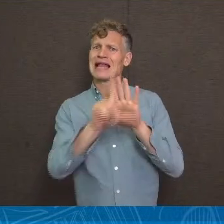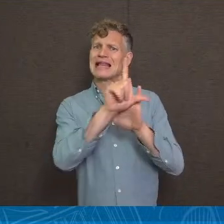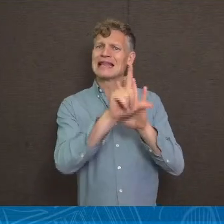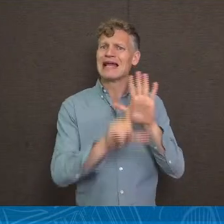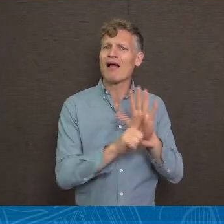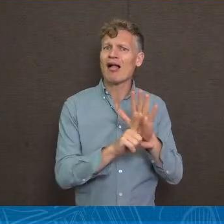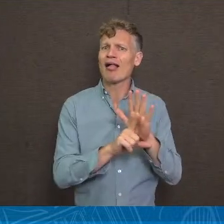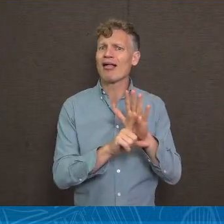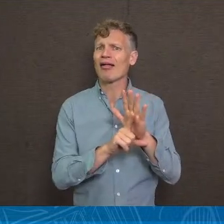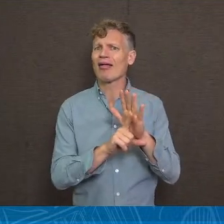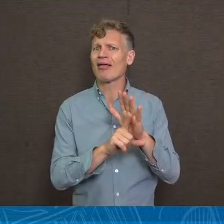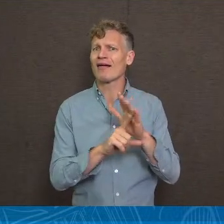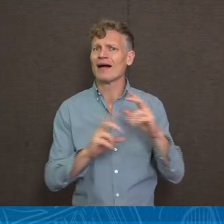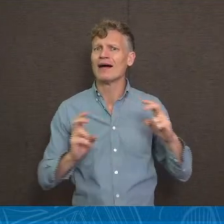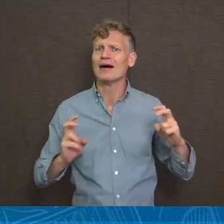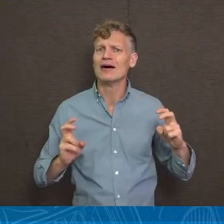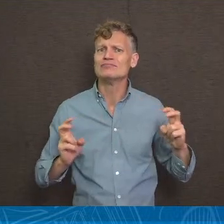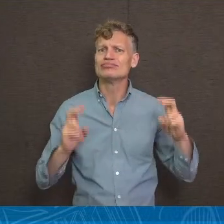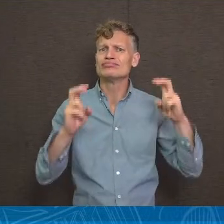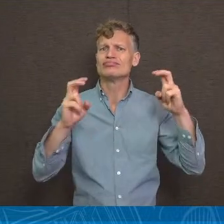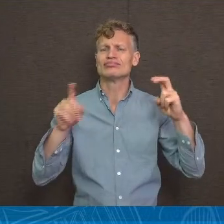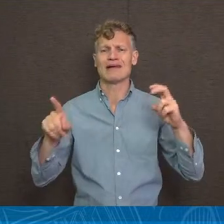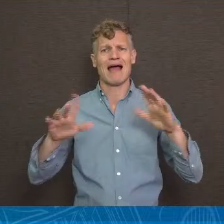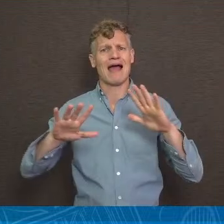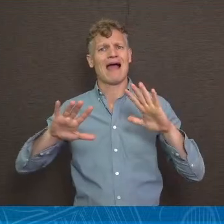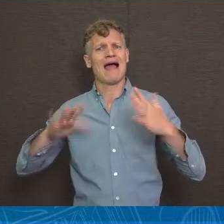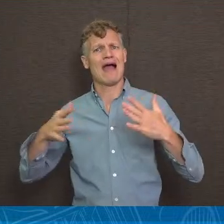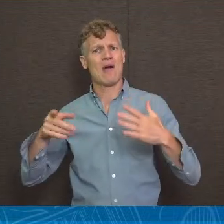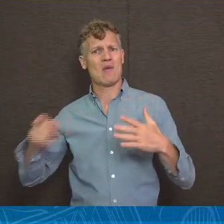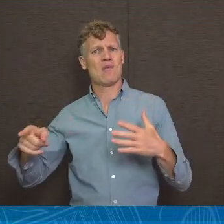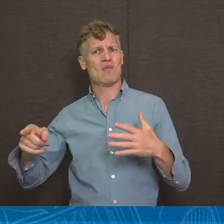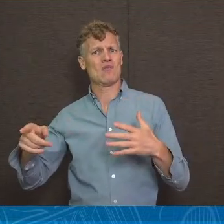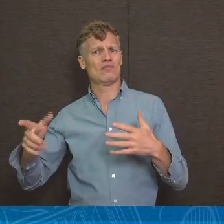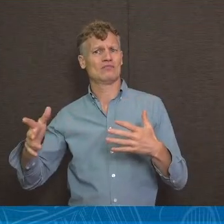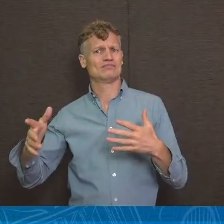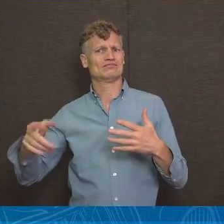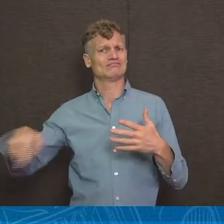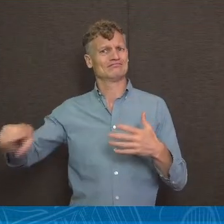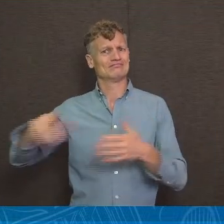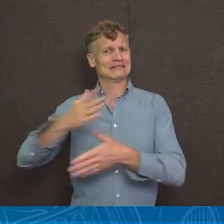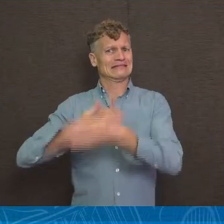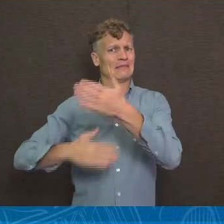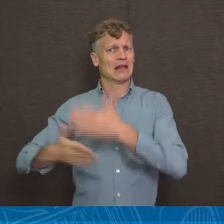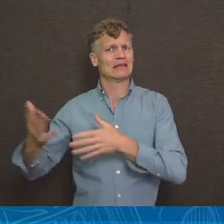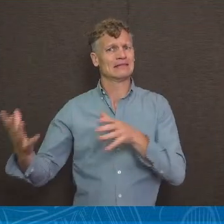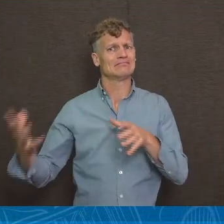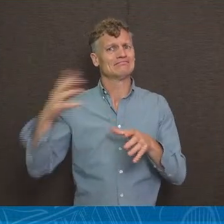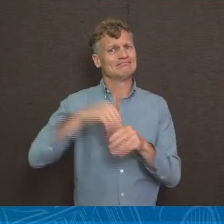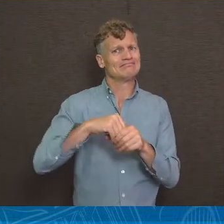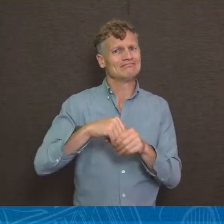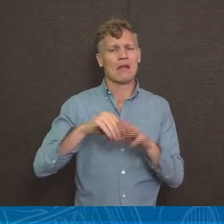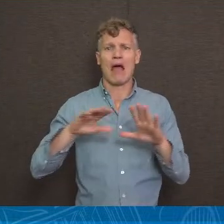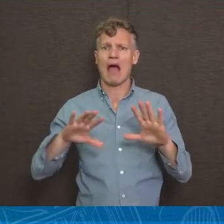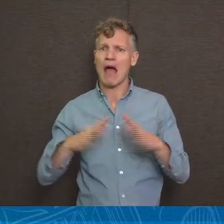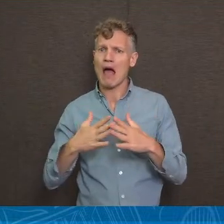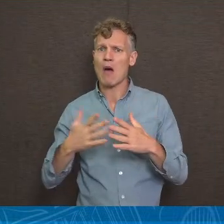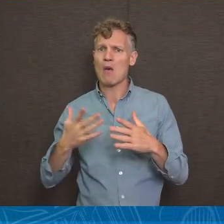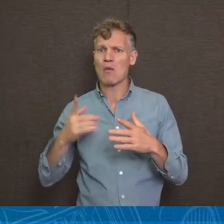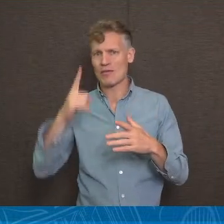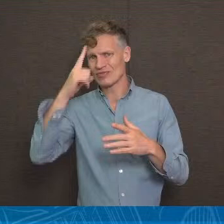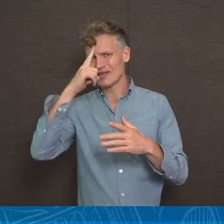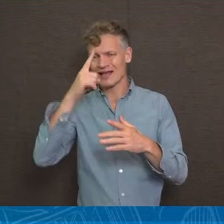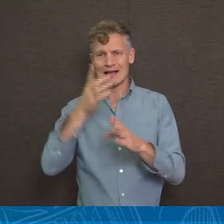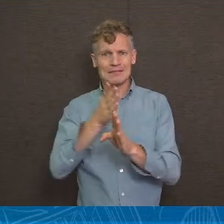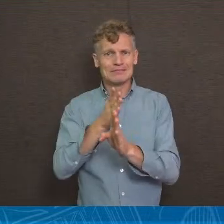or has issues for recovery plans. And so it's about